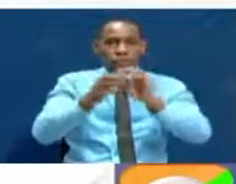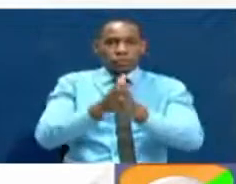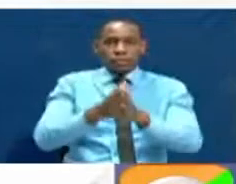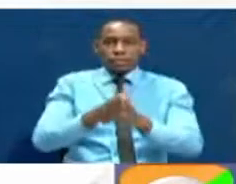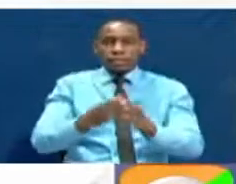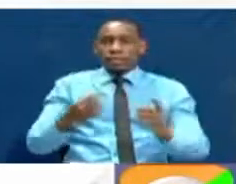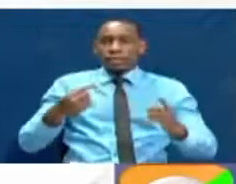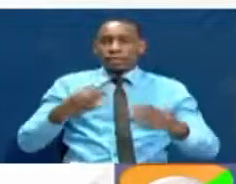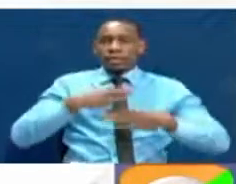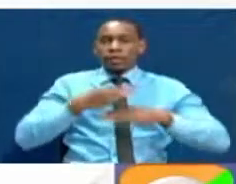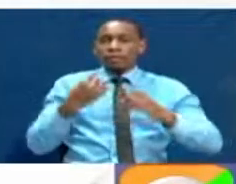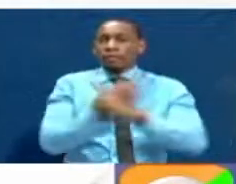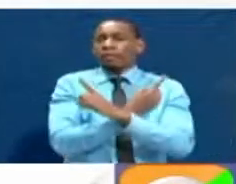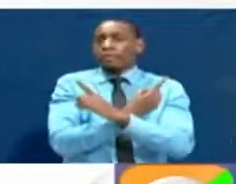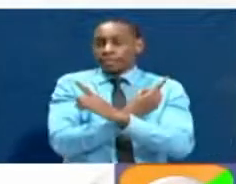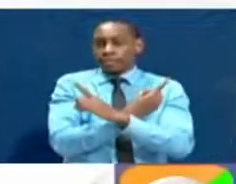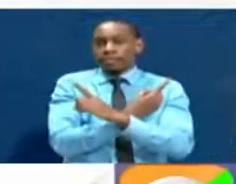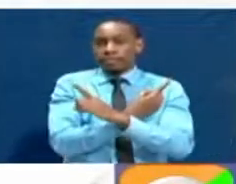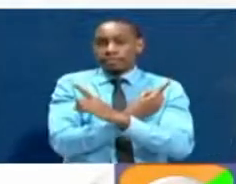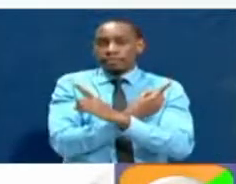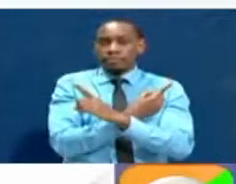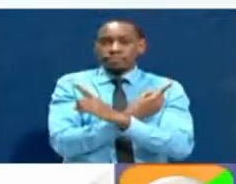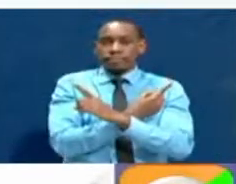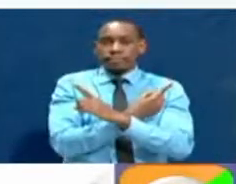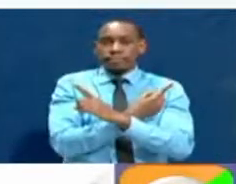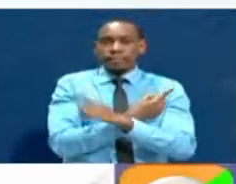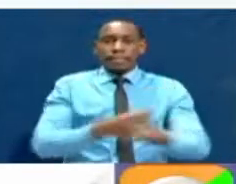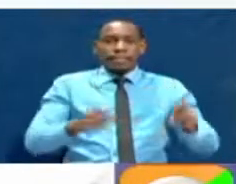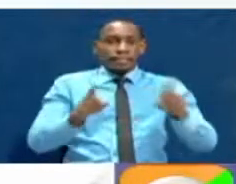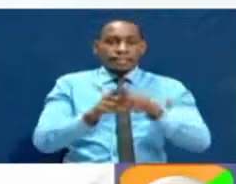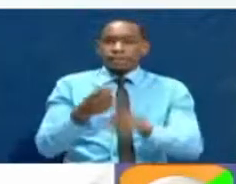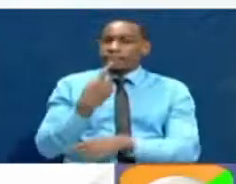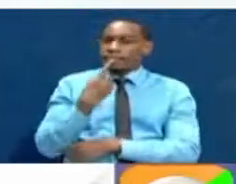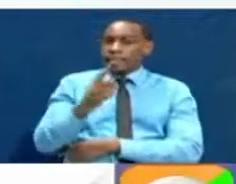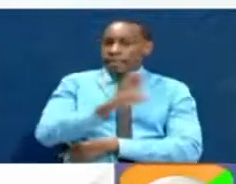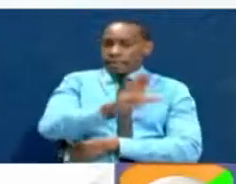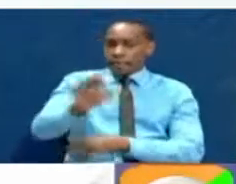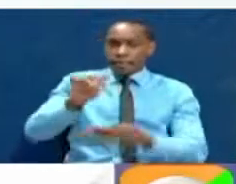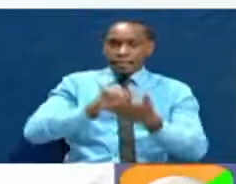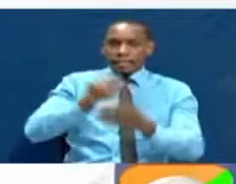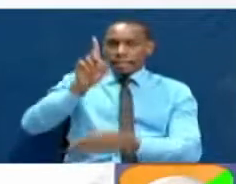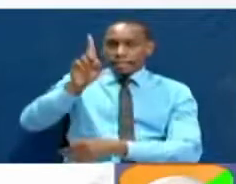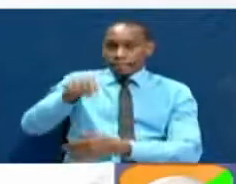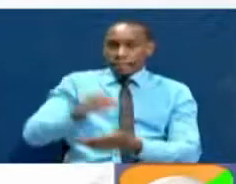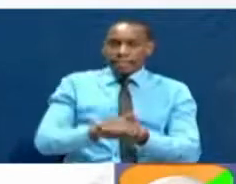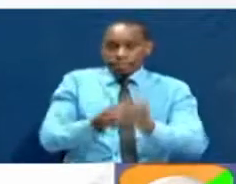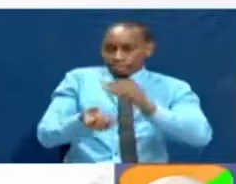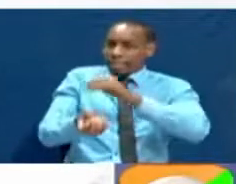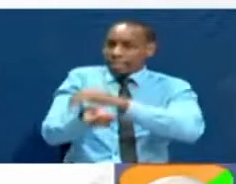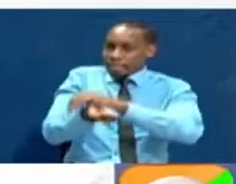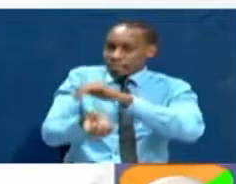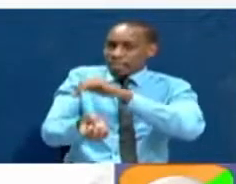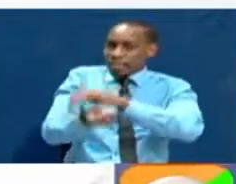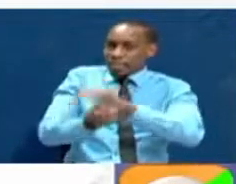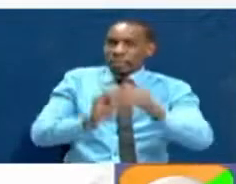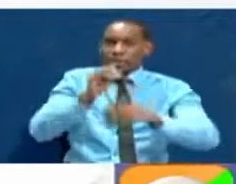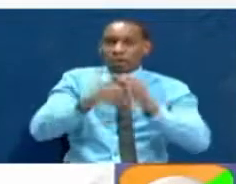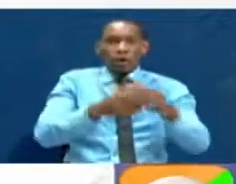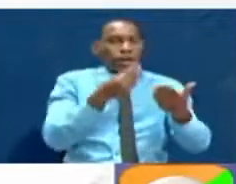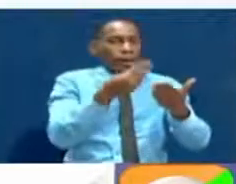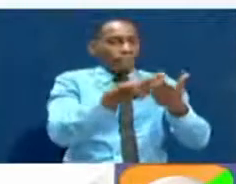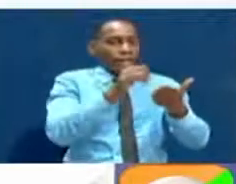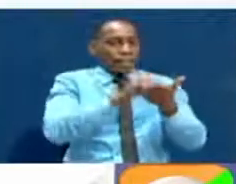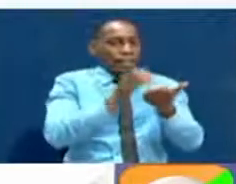conflict of interest, and we are telling them that they must account for all